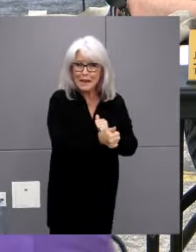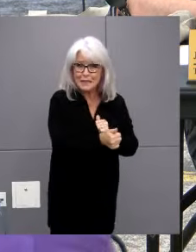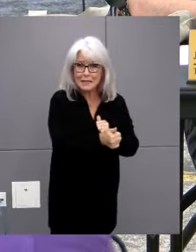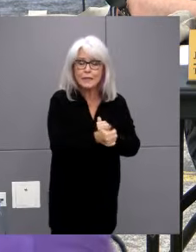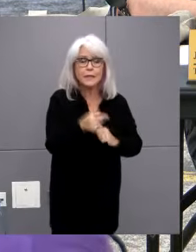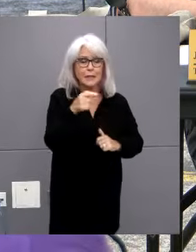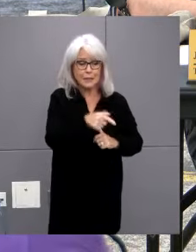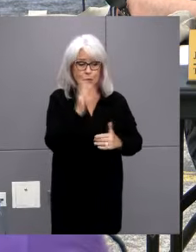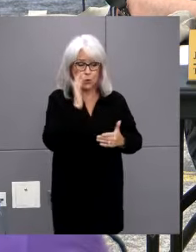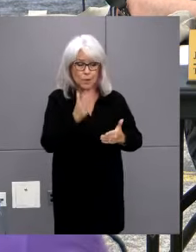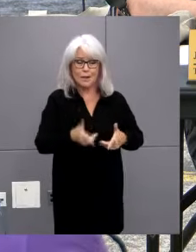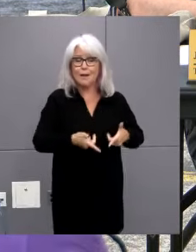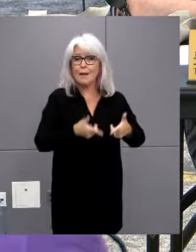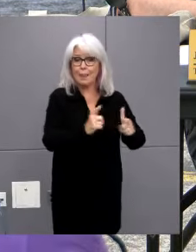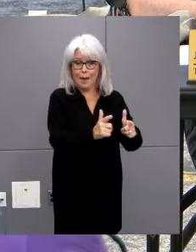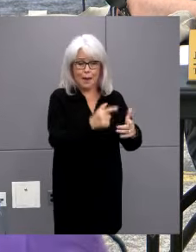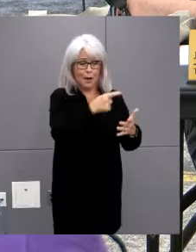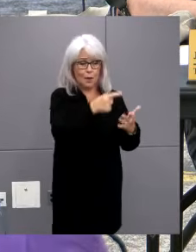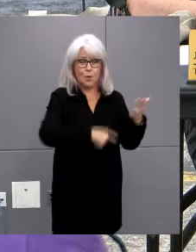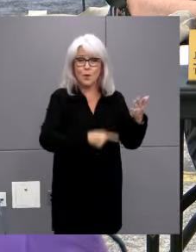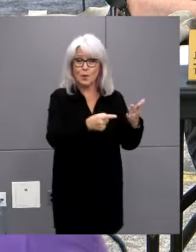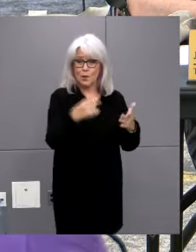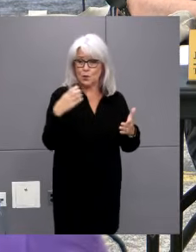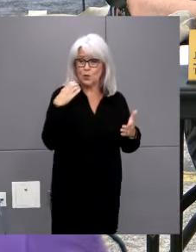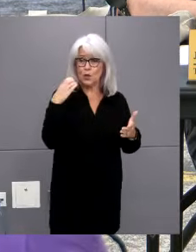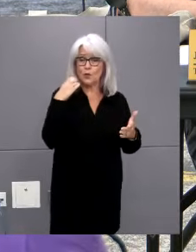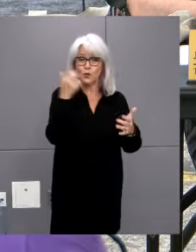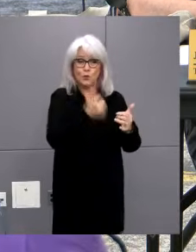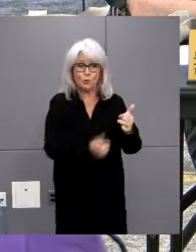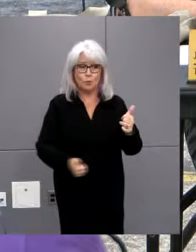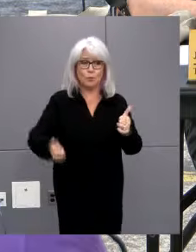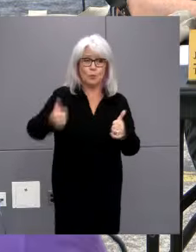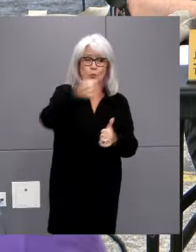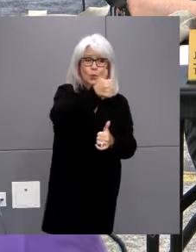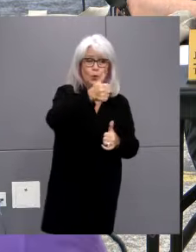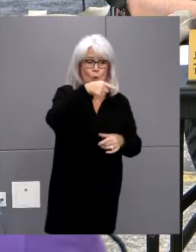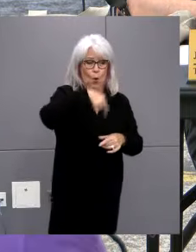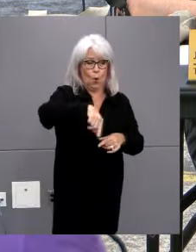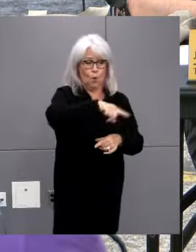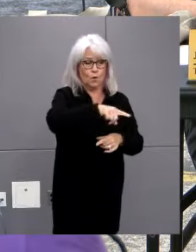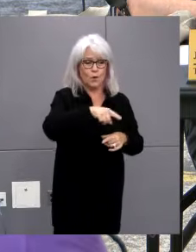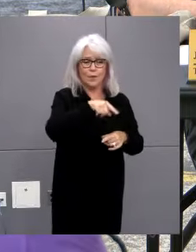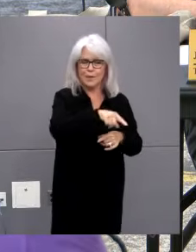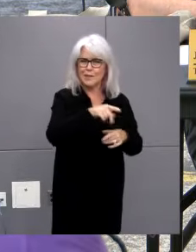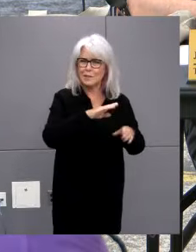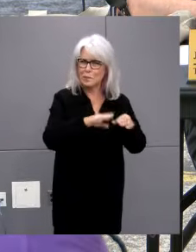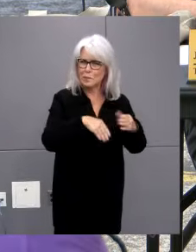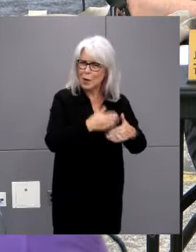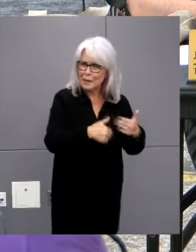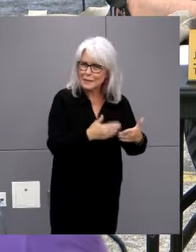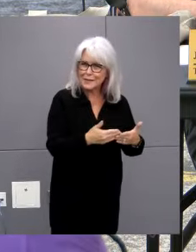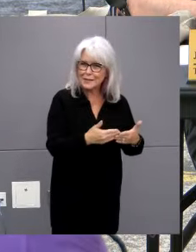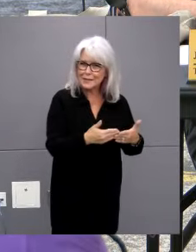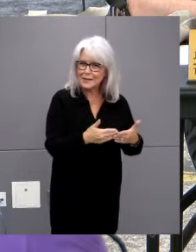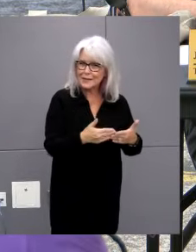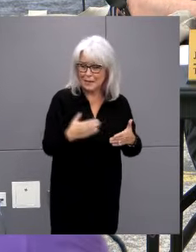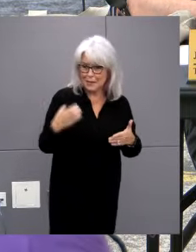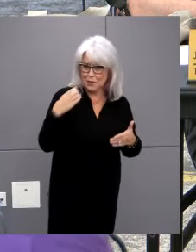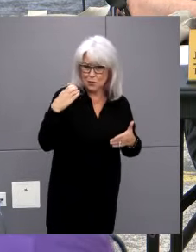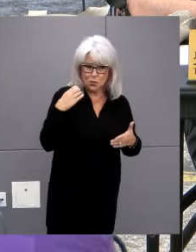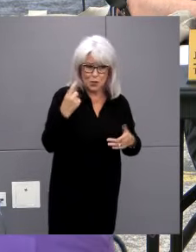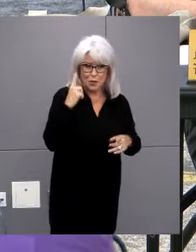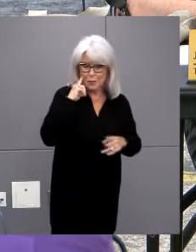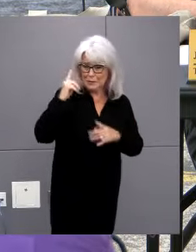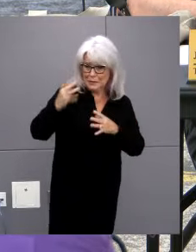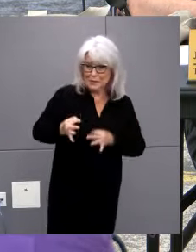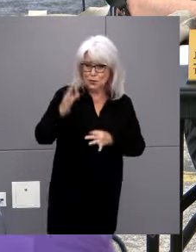would allow the chair to preside over that process. And it would be at the chair's sole discretion.